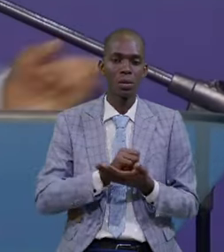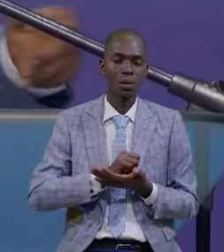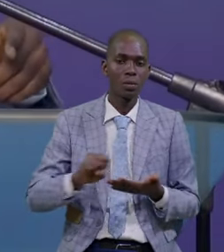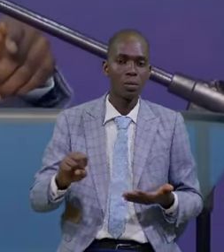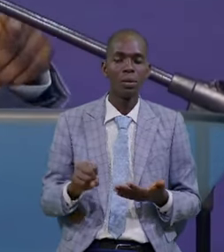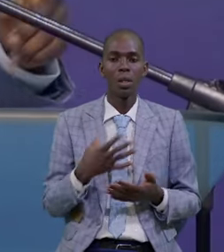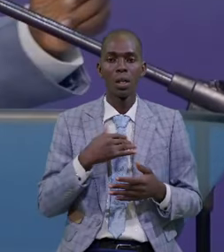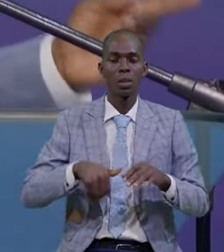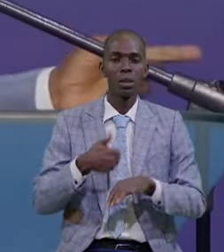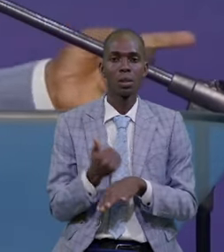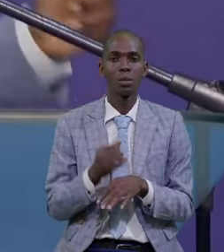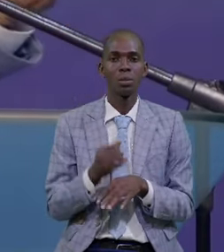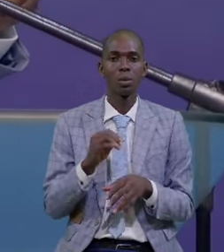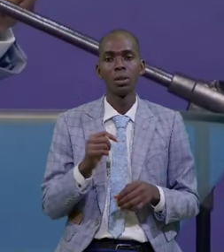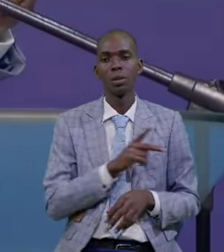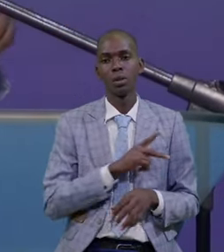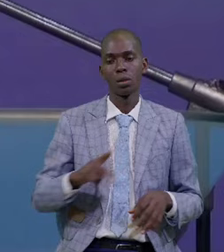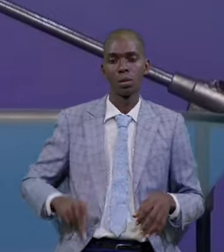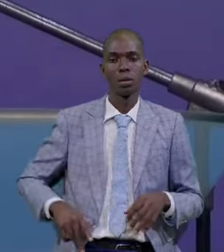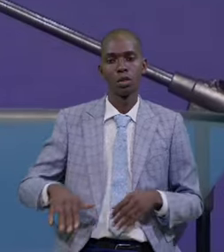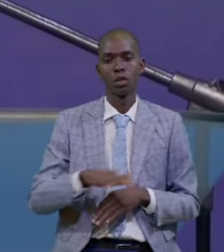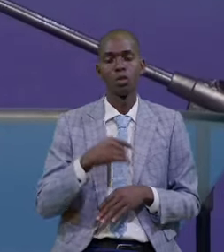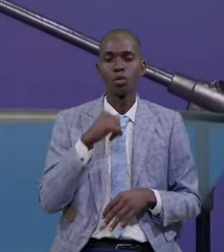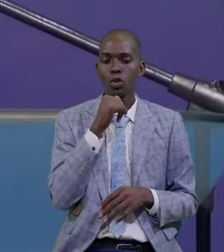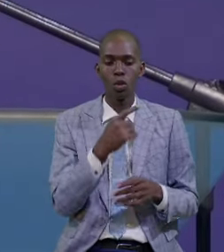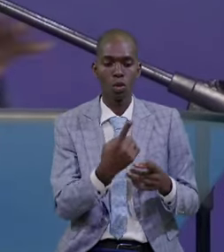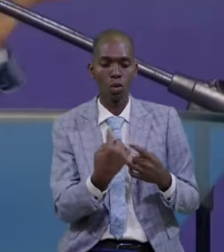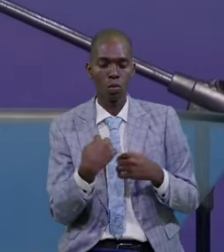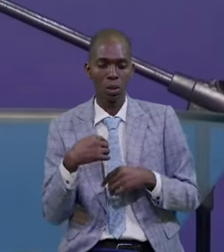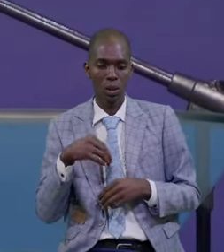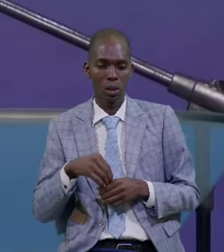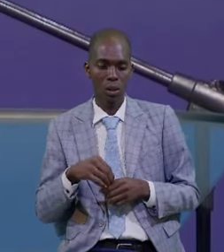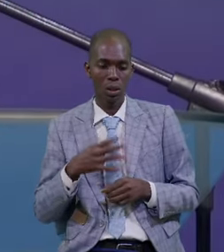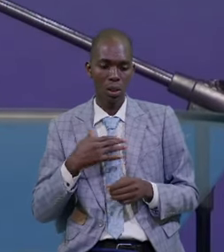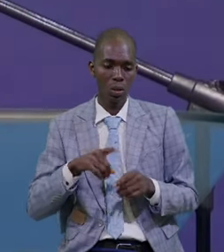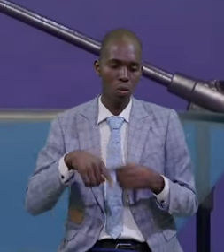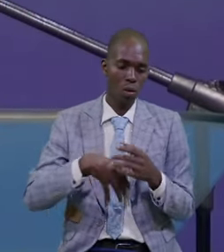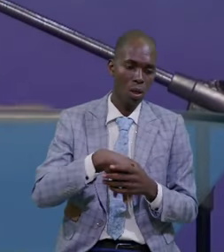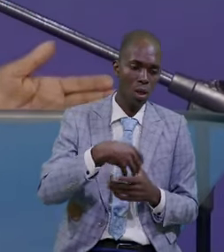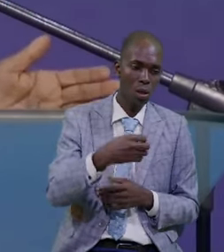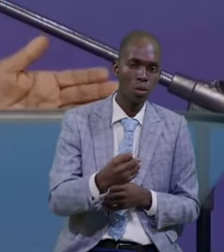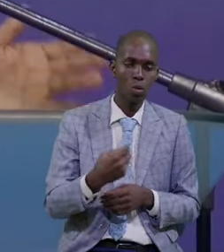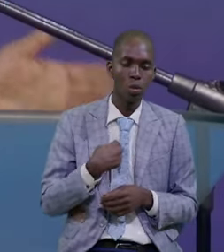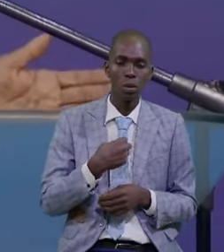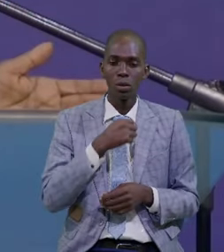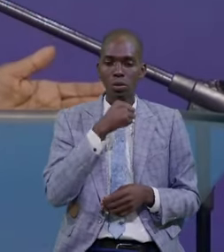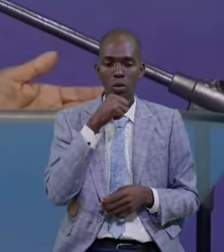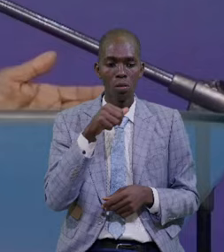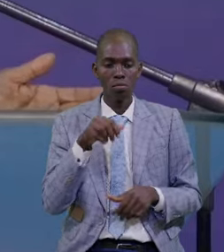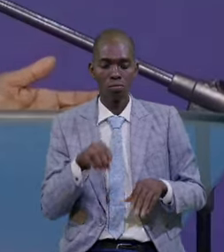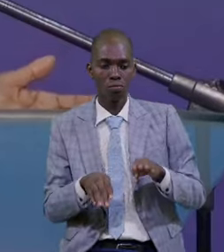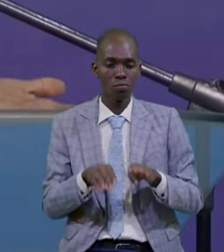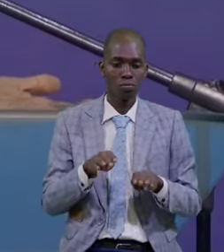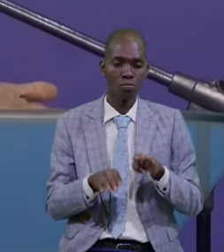kingdom. We're not coming out and coming in. We're not unstable. We're